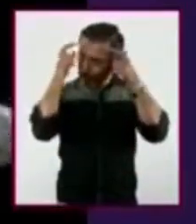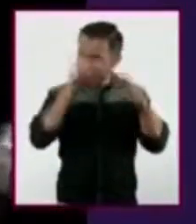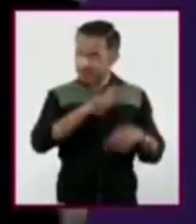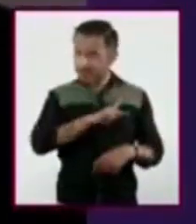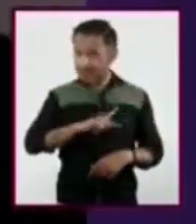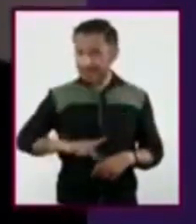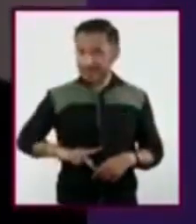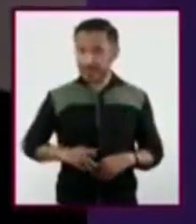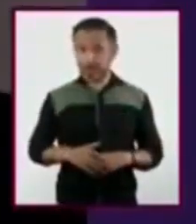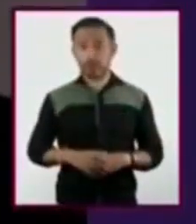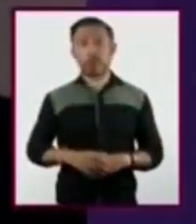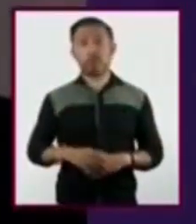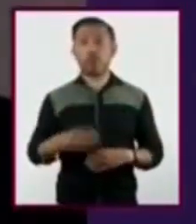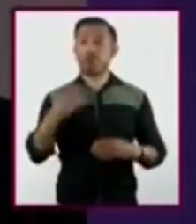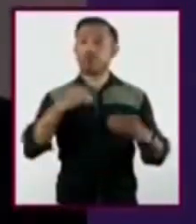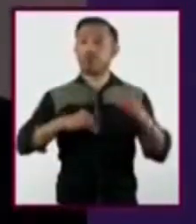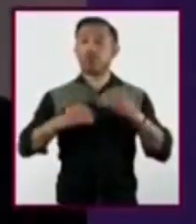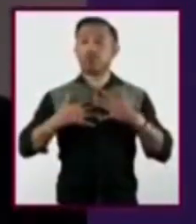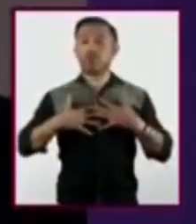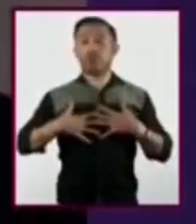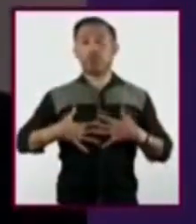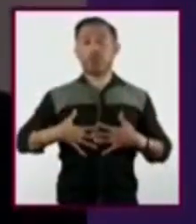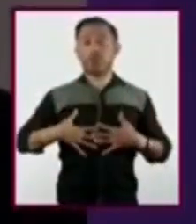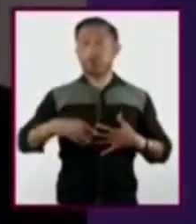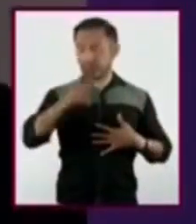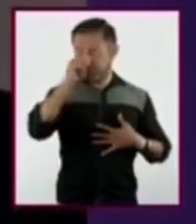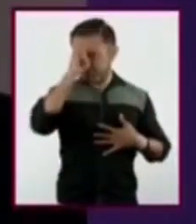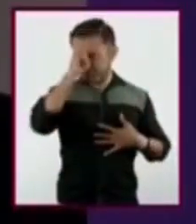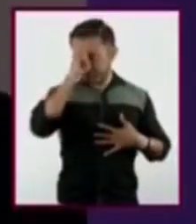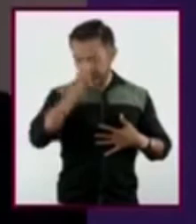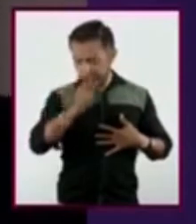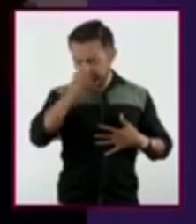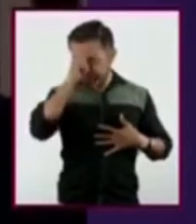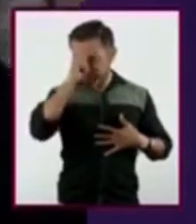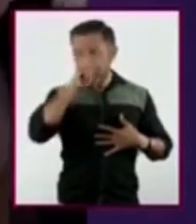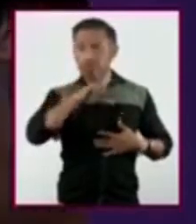I'm dressed as a respectable police officer.